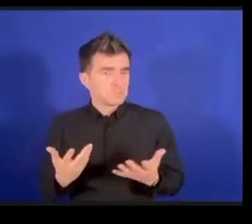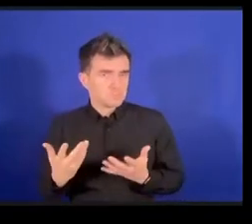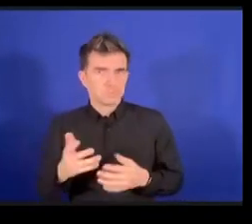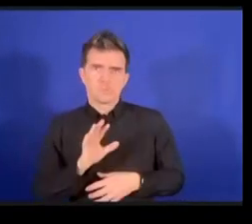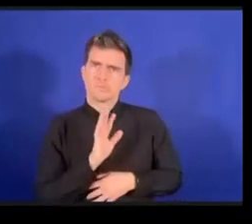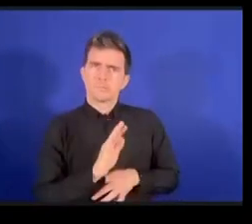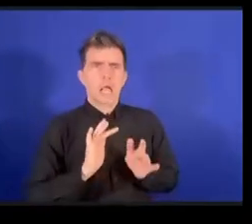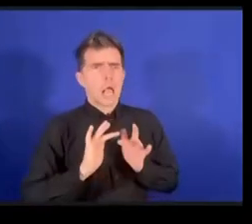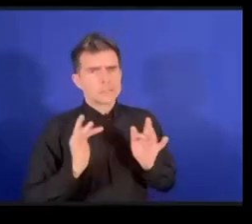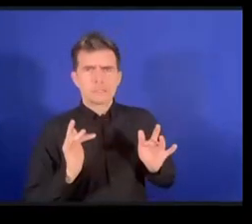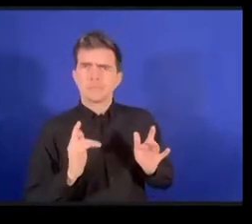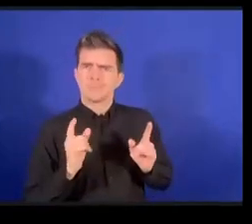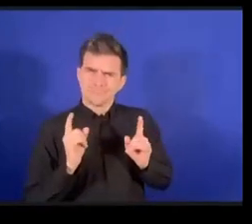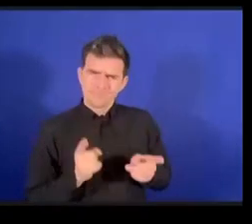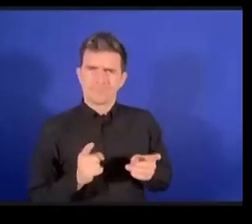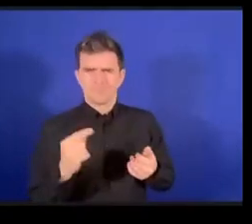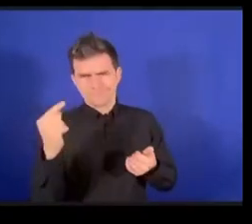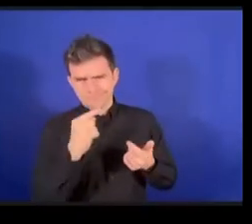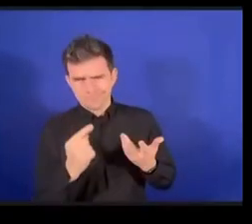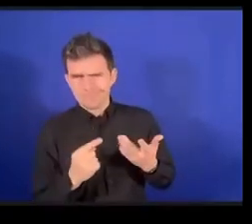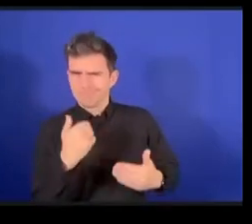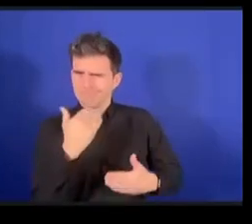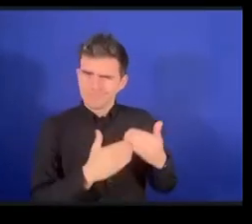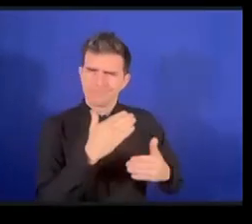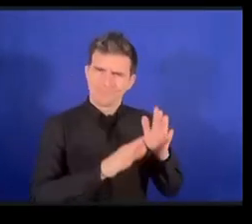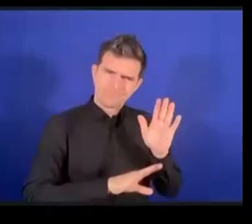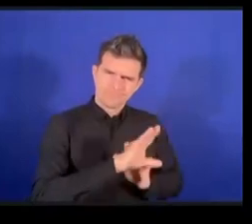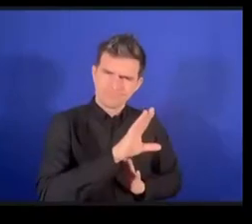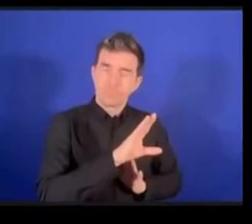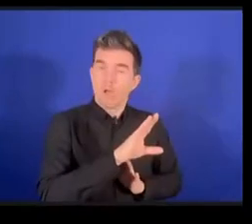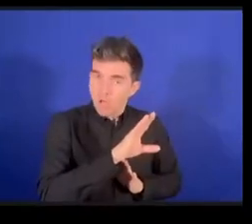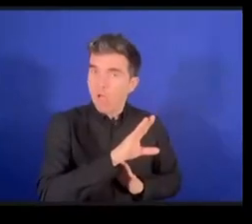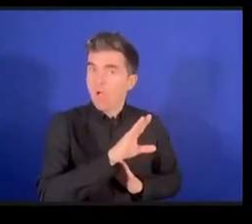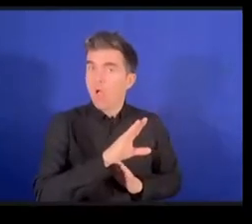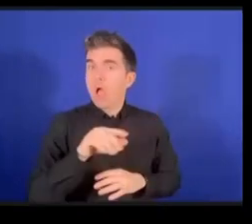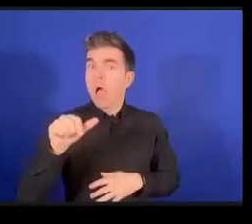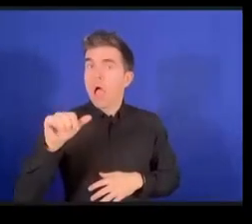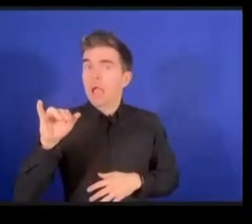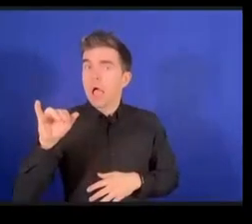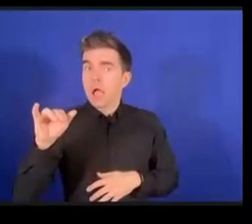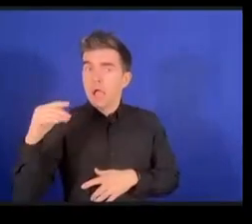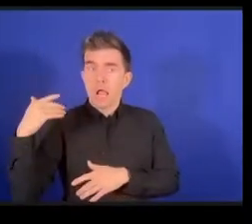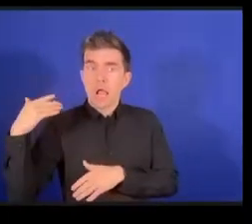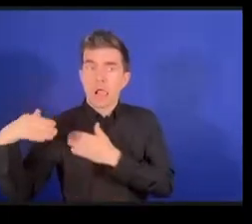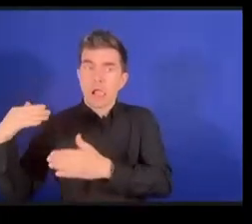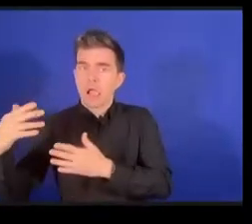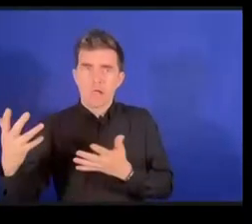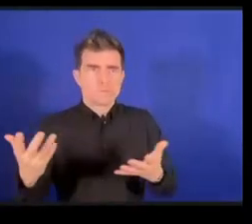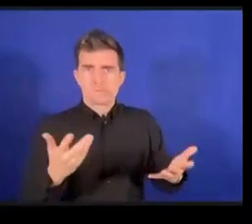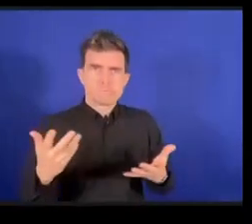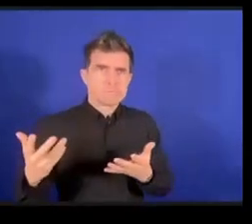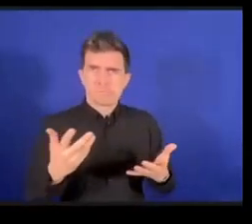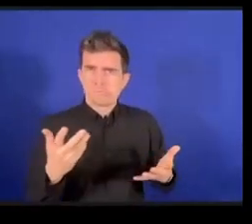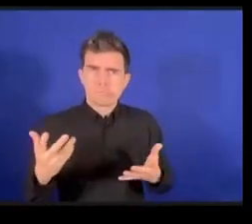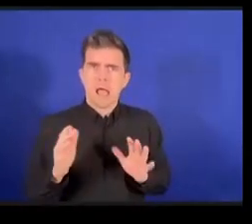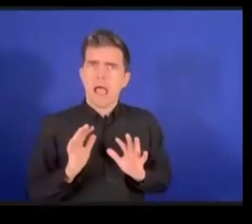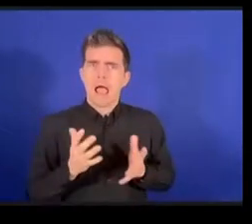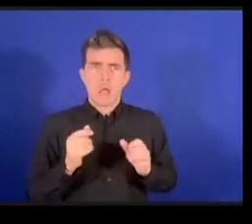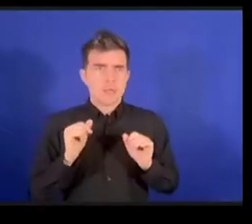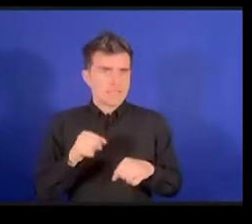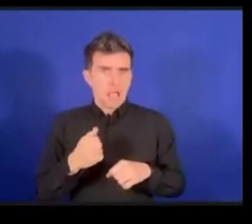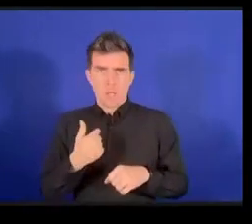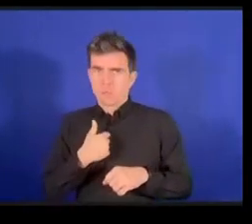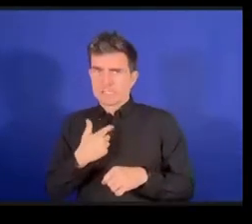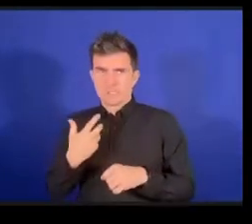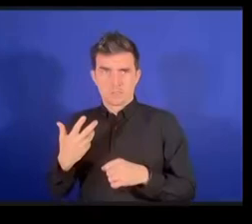around how can AI be deployed to the benefit of the core internet values you have the floor Alejandro uh